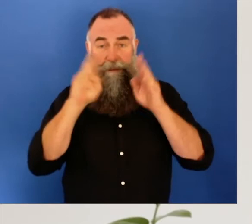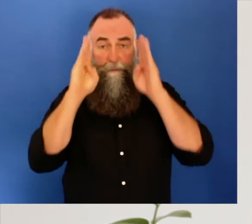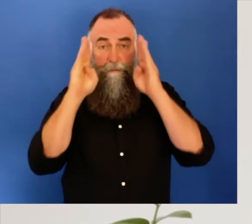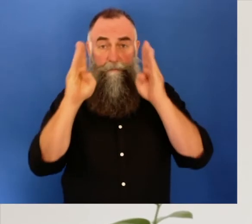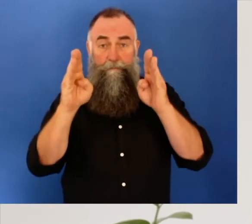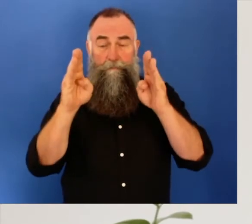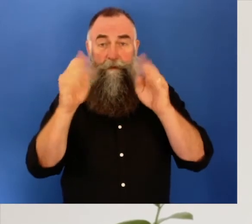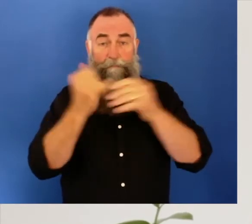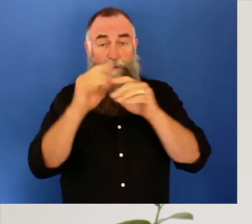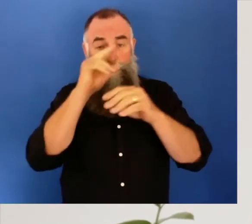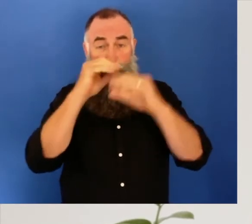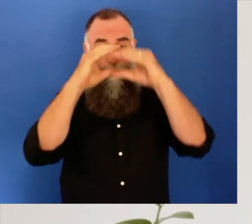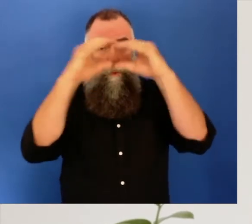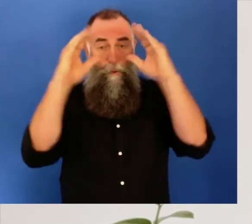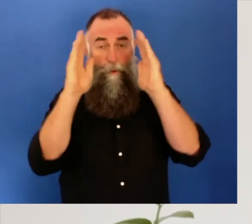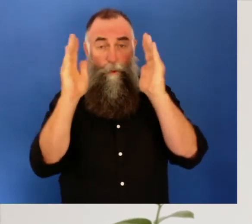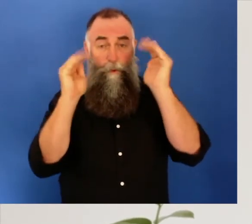my small field of vision.